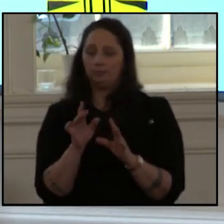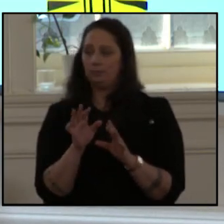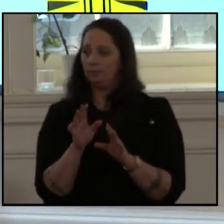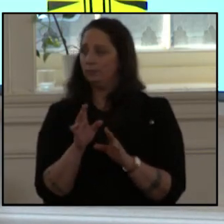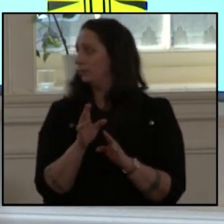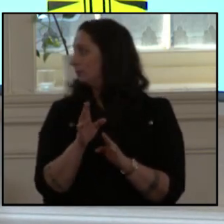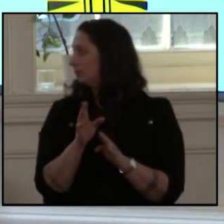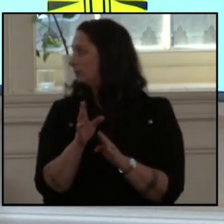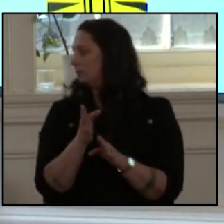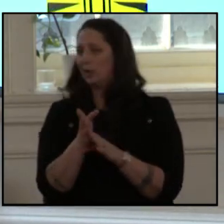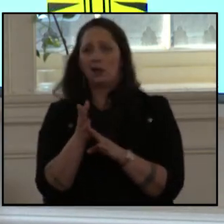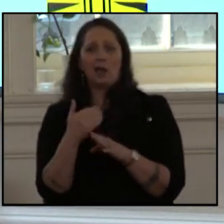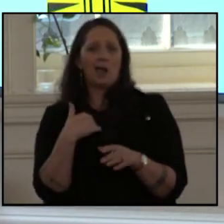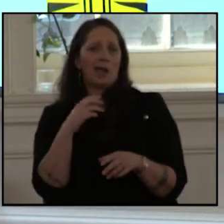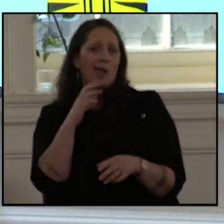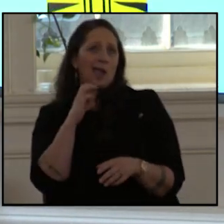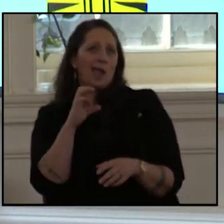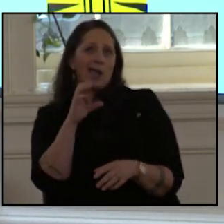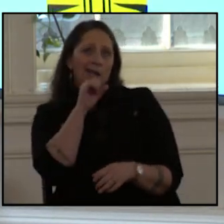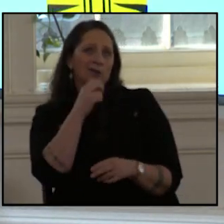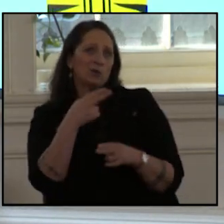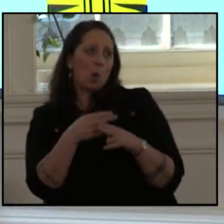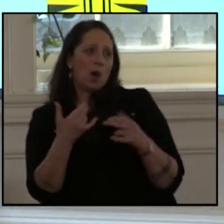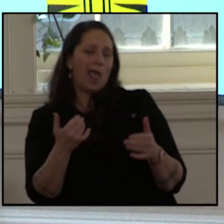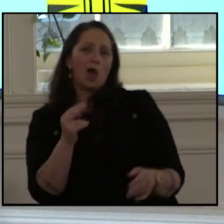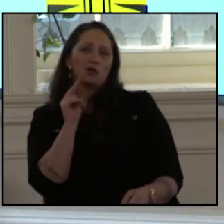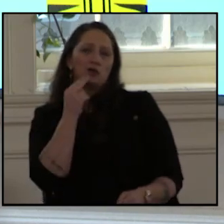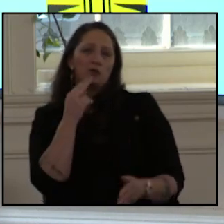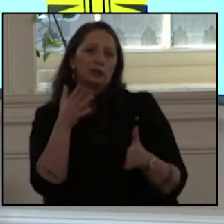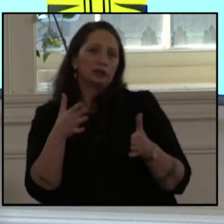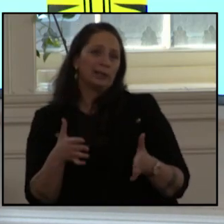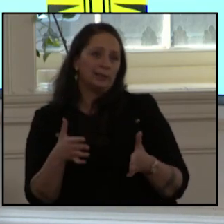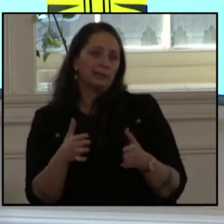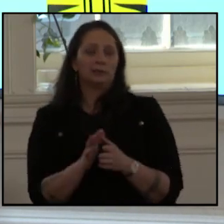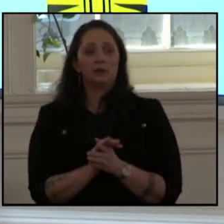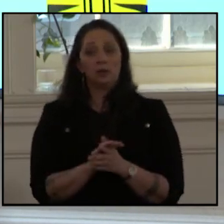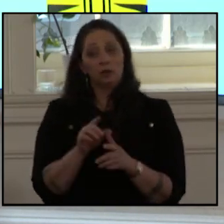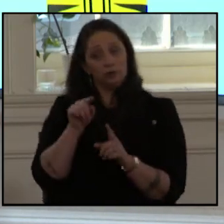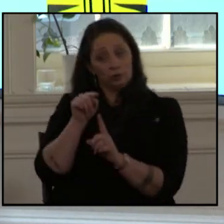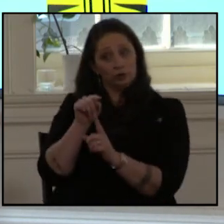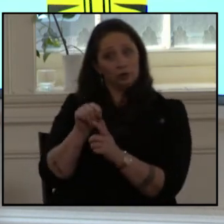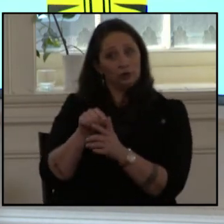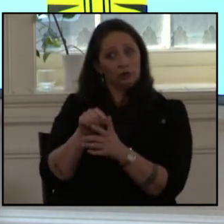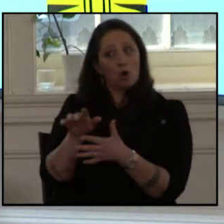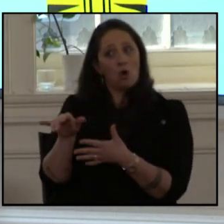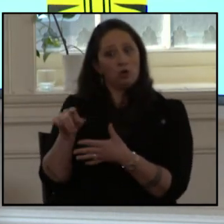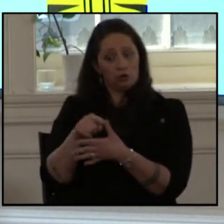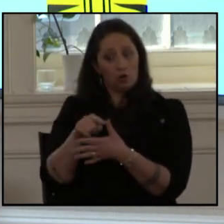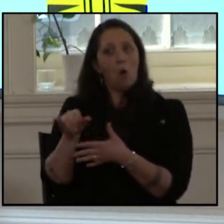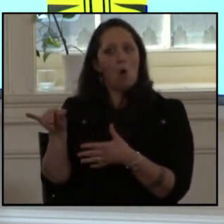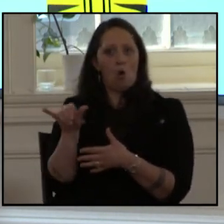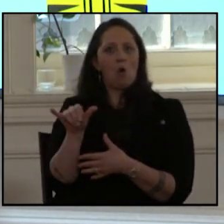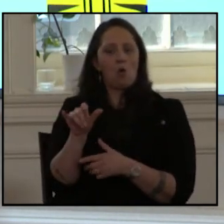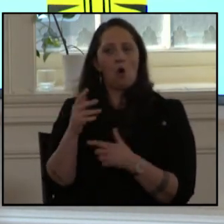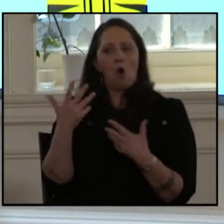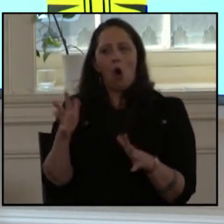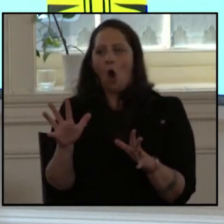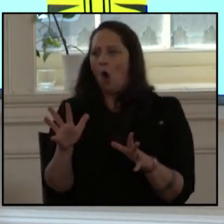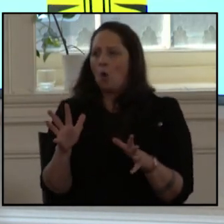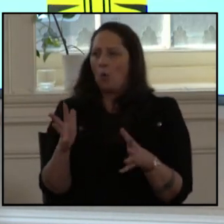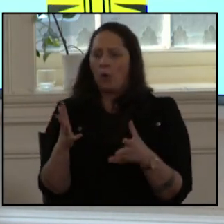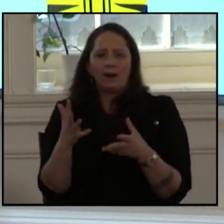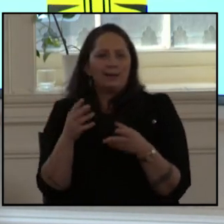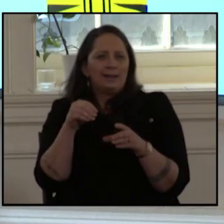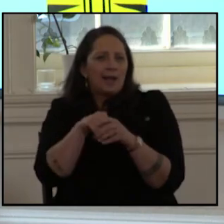what I guess we would call now nutrition. You know, so she also, so there was already this thing in the